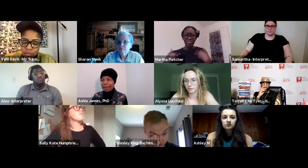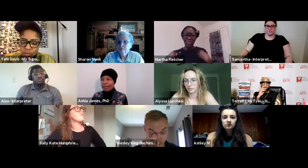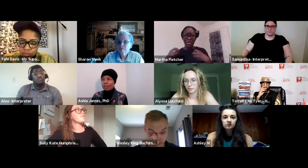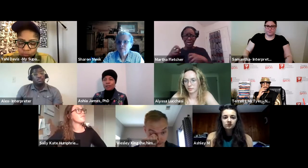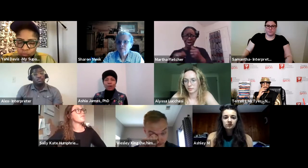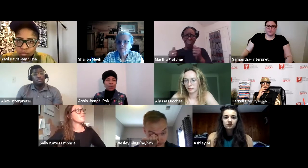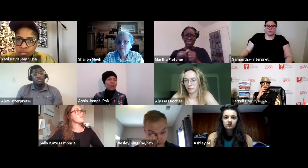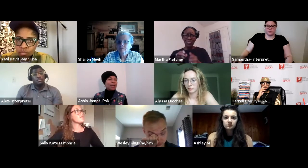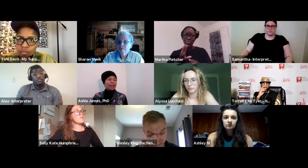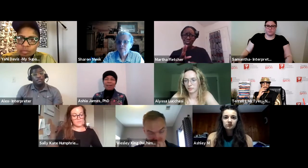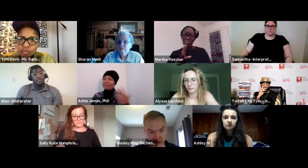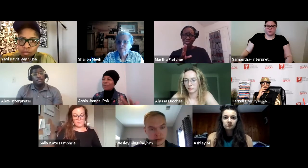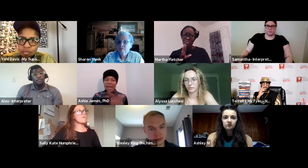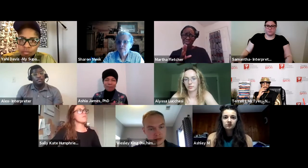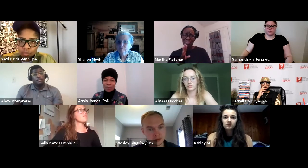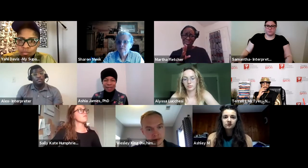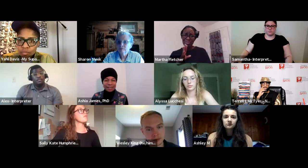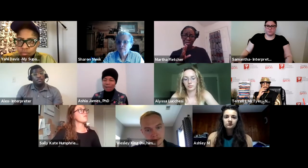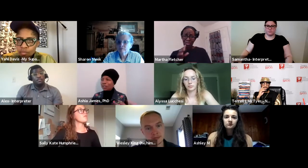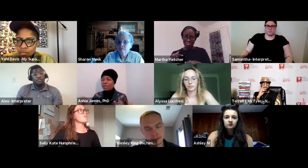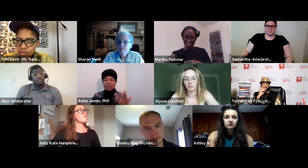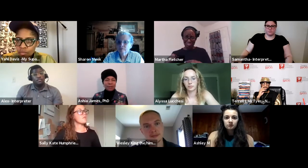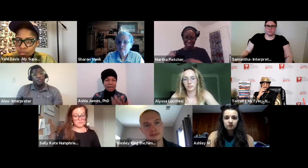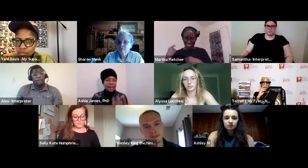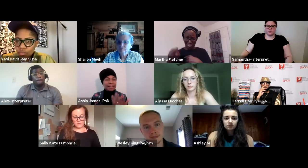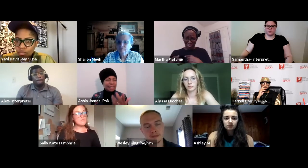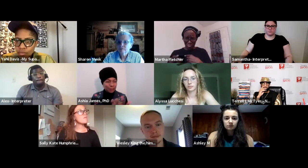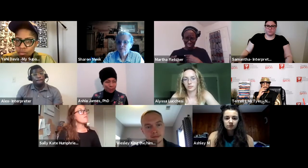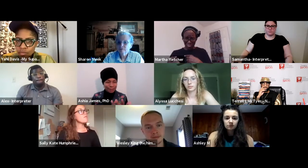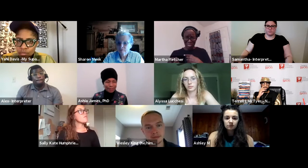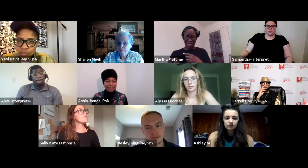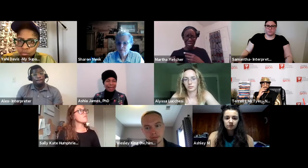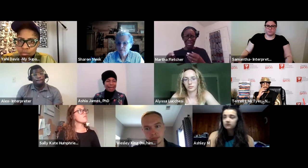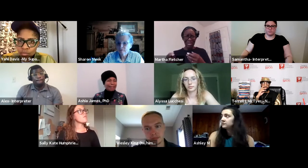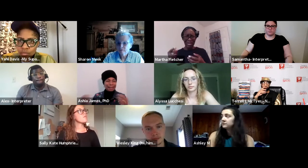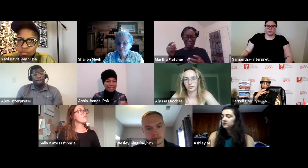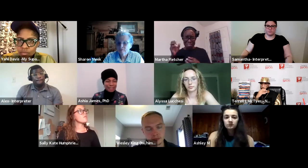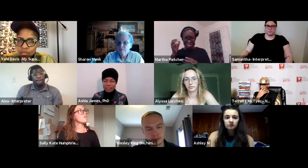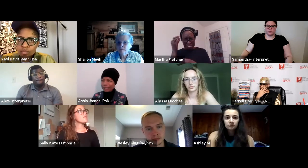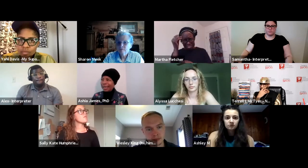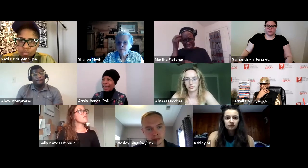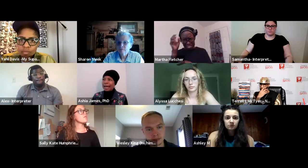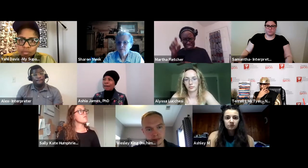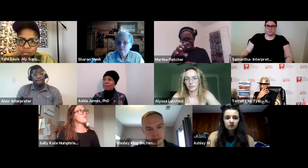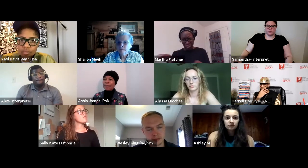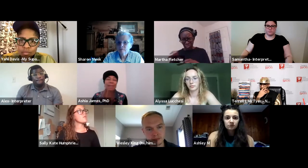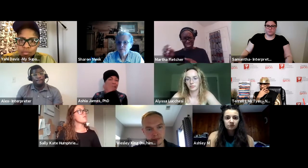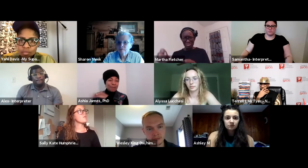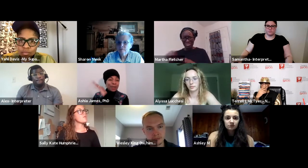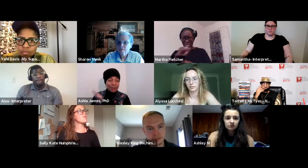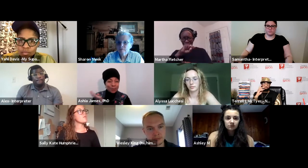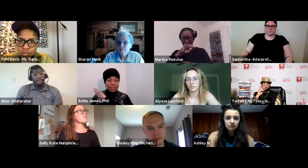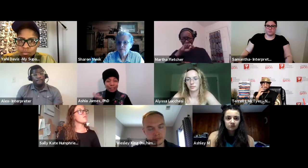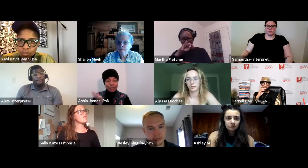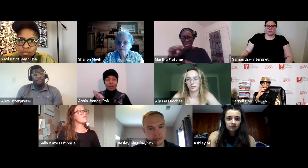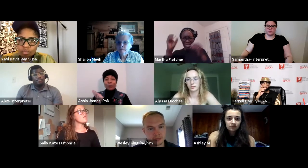speaking. So from that point, I was trying to figure out I needed to do something. I love teaching. At that point,